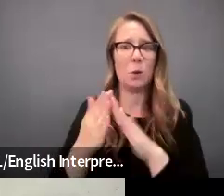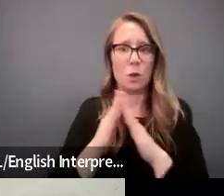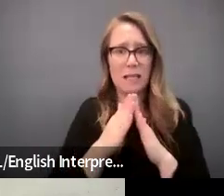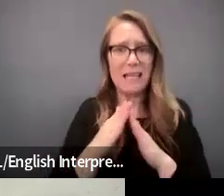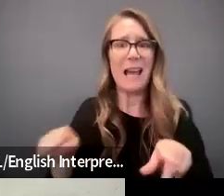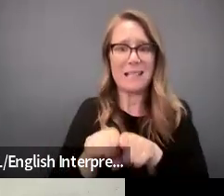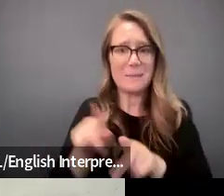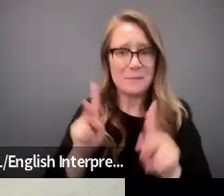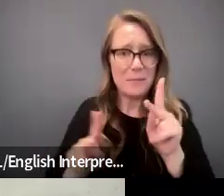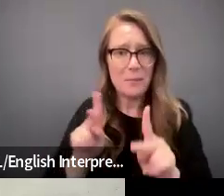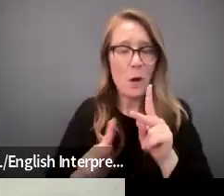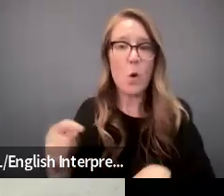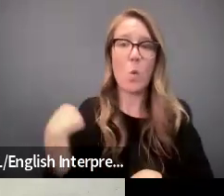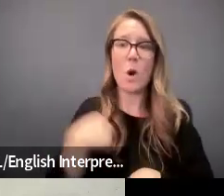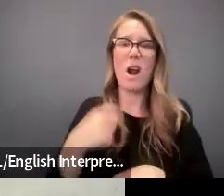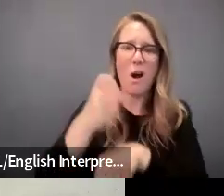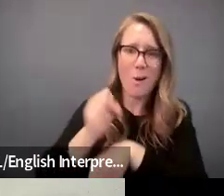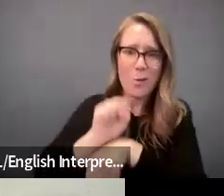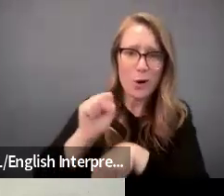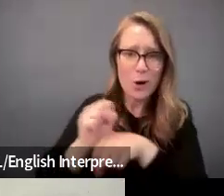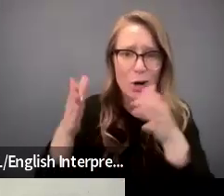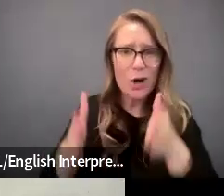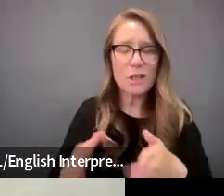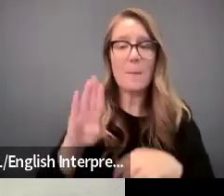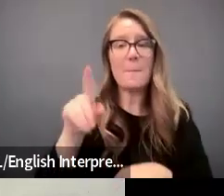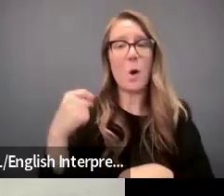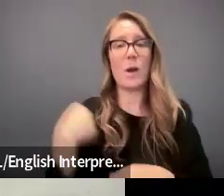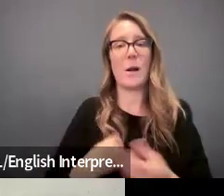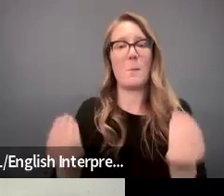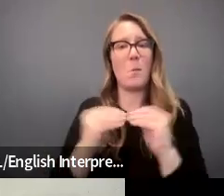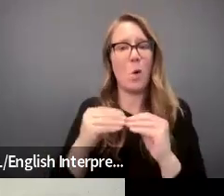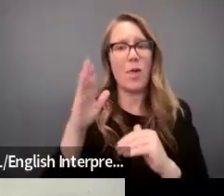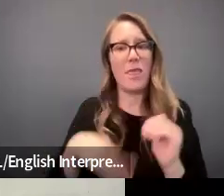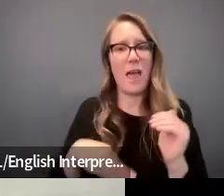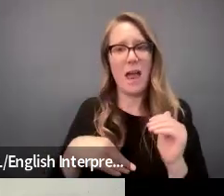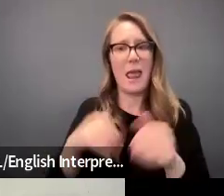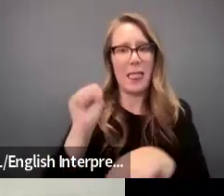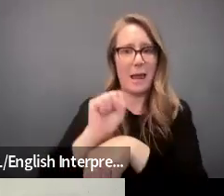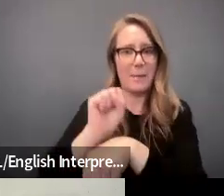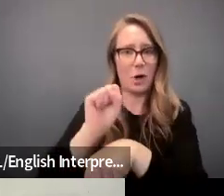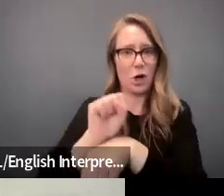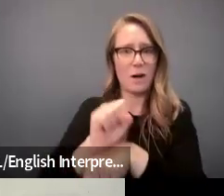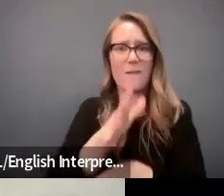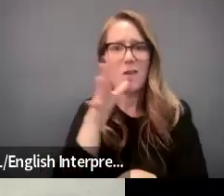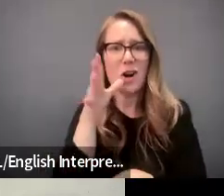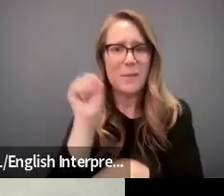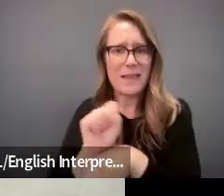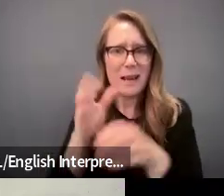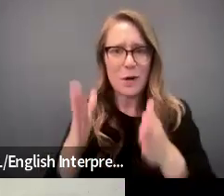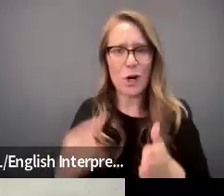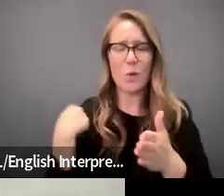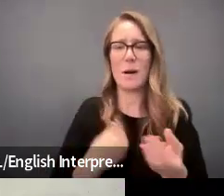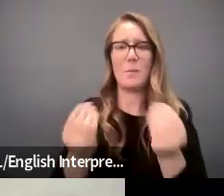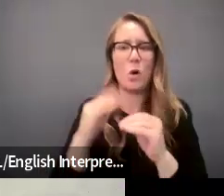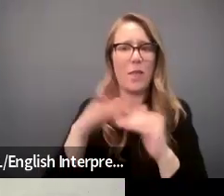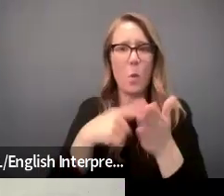as people. We are hard workers, but we are more than just labor and farm labor. We are more